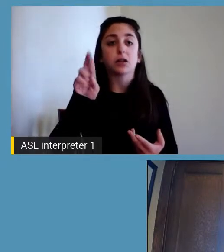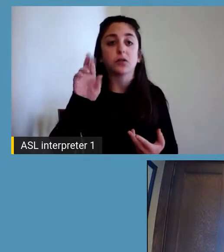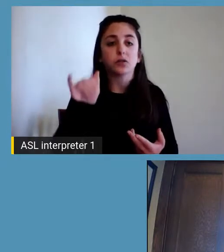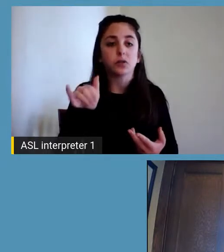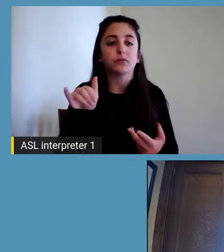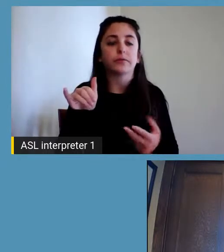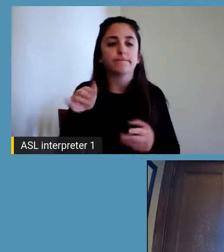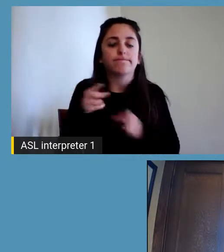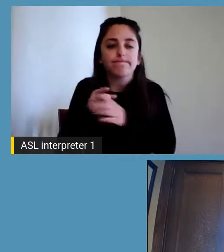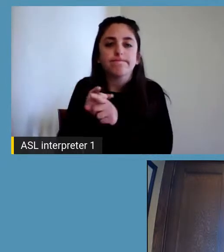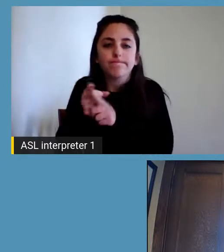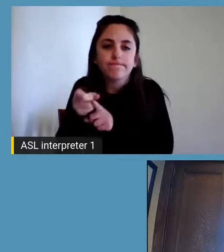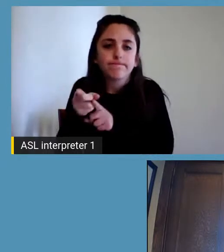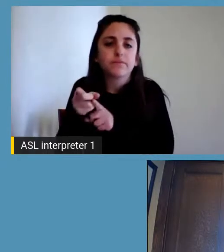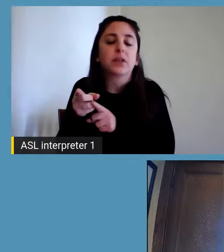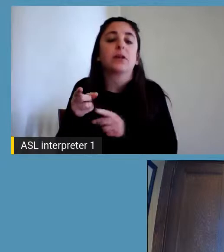on